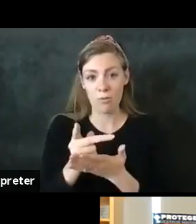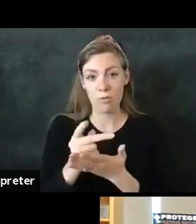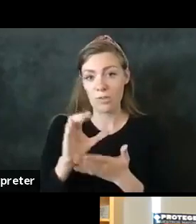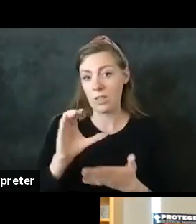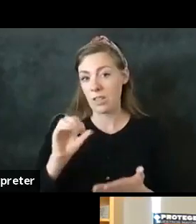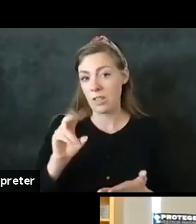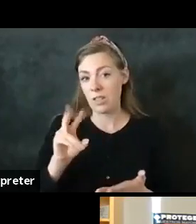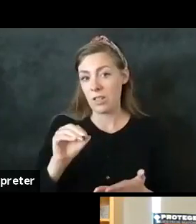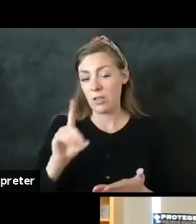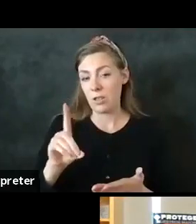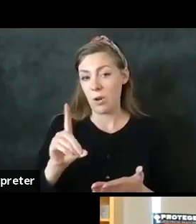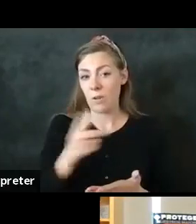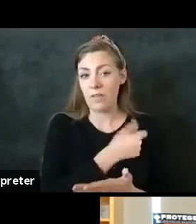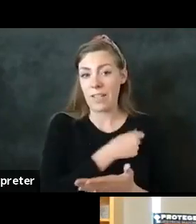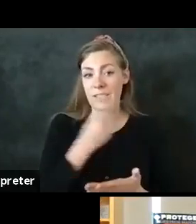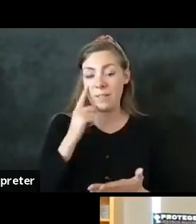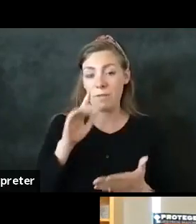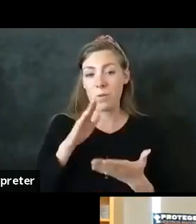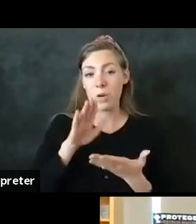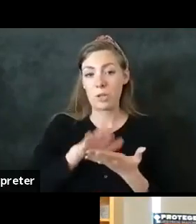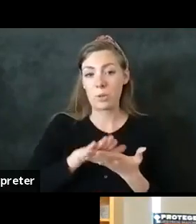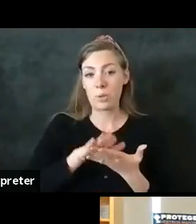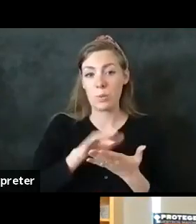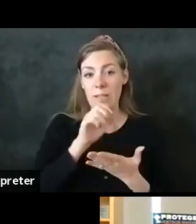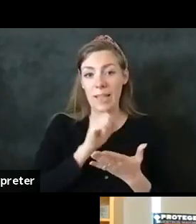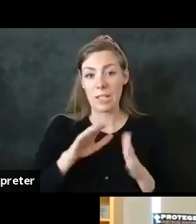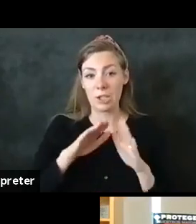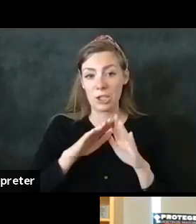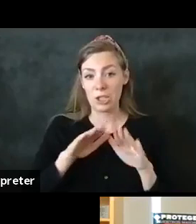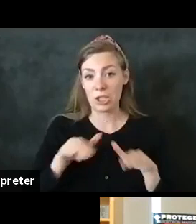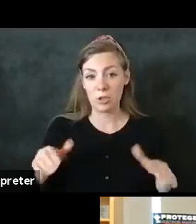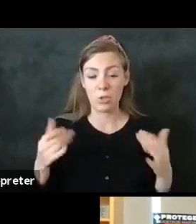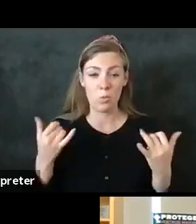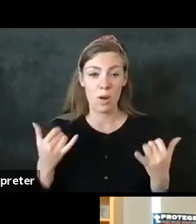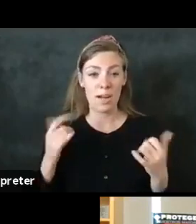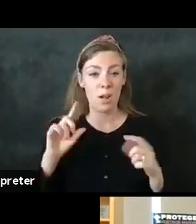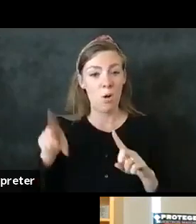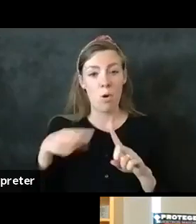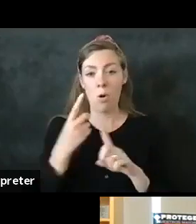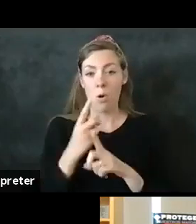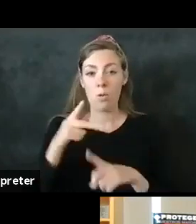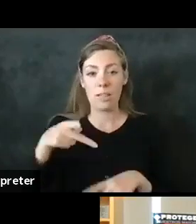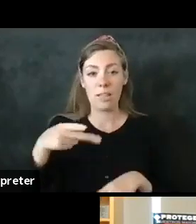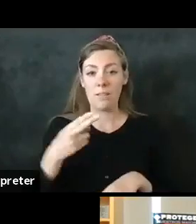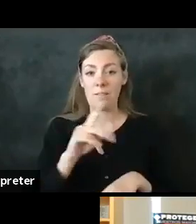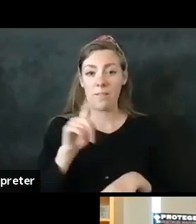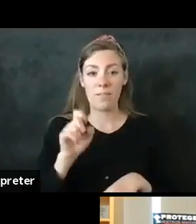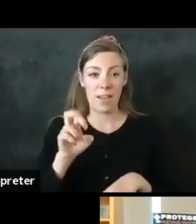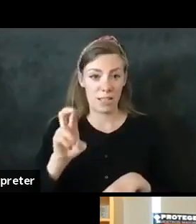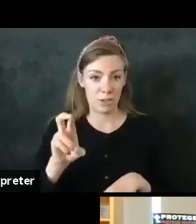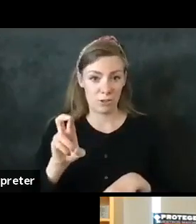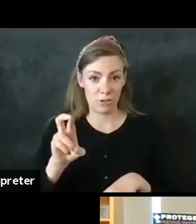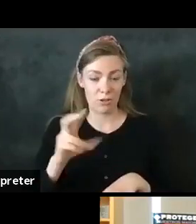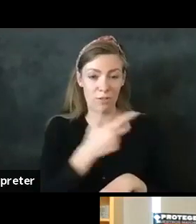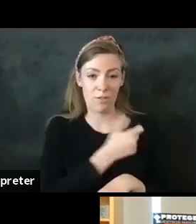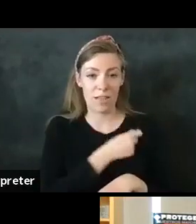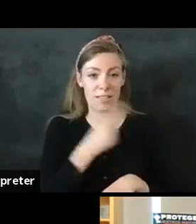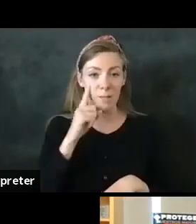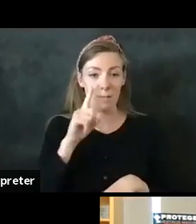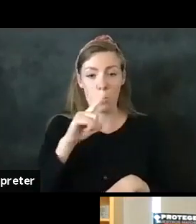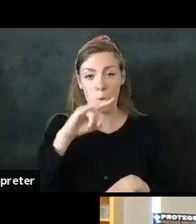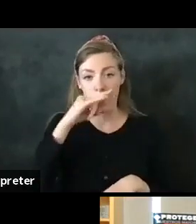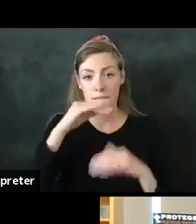for school-aged children. Right now, only the Pfizer vaccine has been fully approved for individuals 16 and